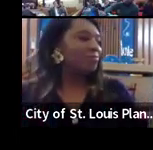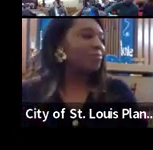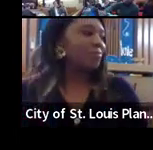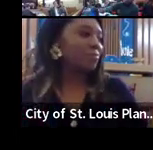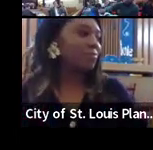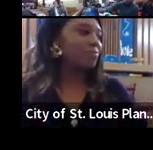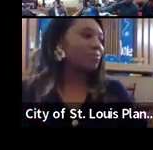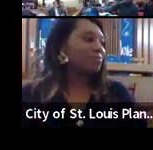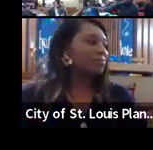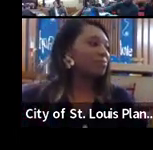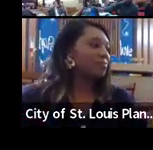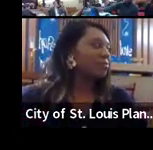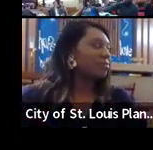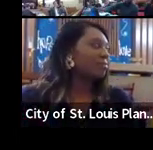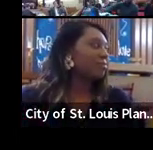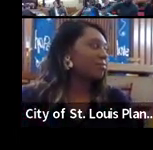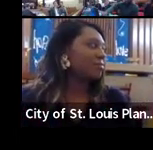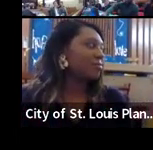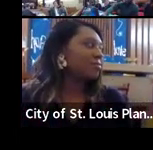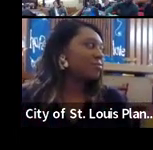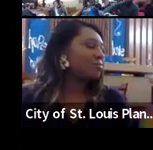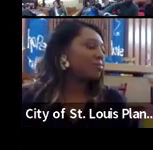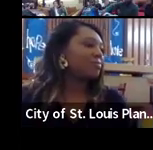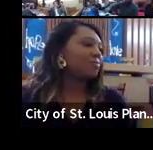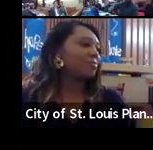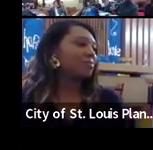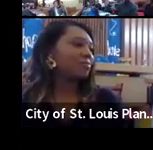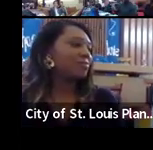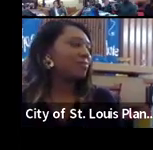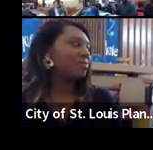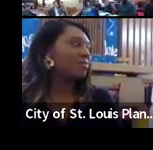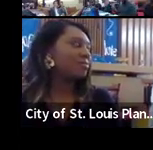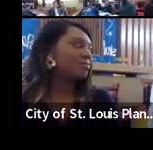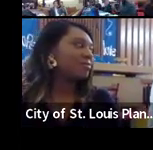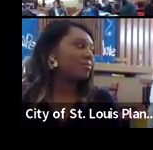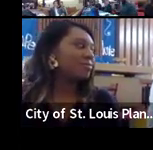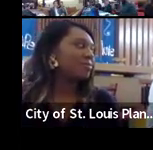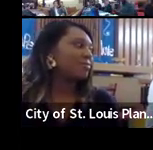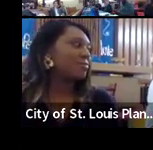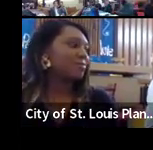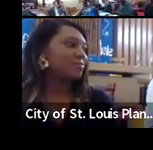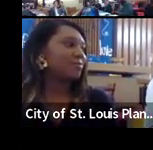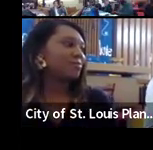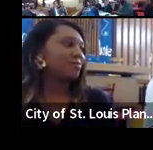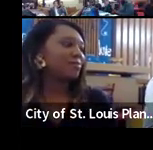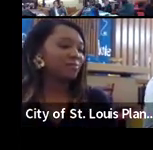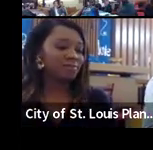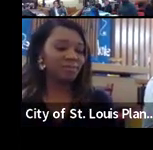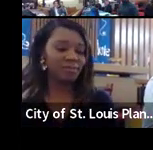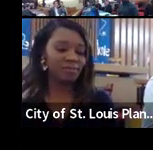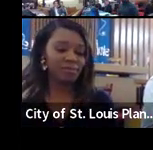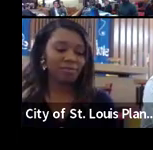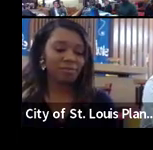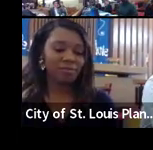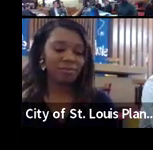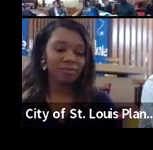Thank you. A lot of great testimony here tonight, and I want to echo my thanks for